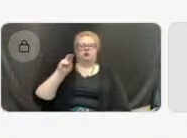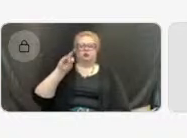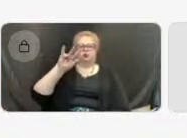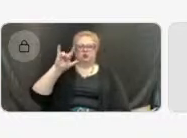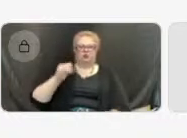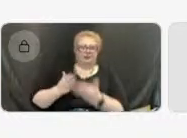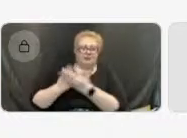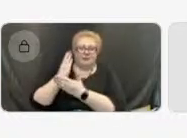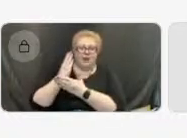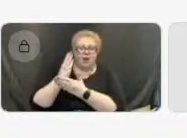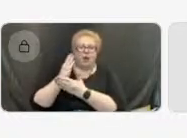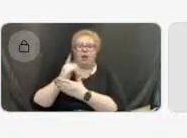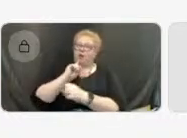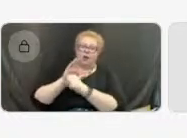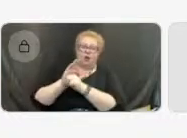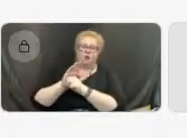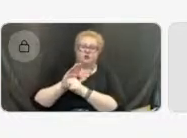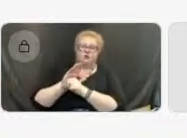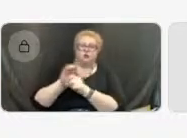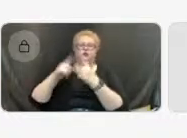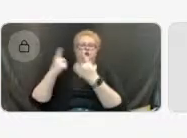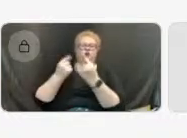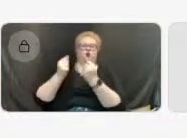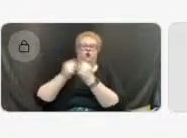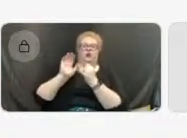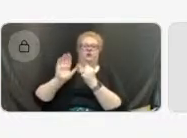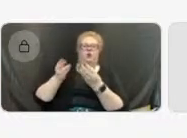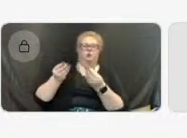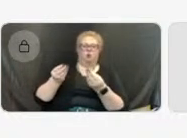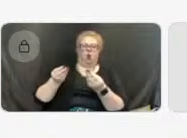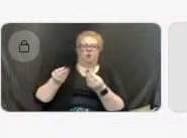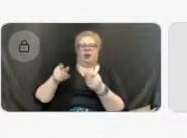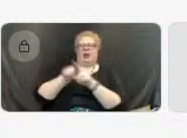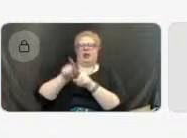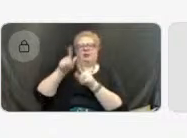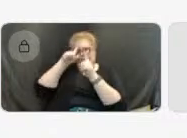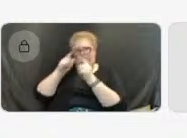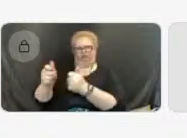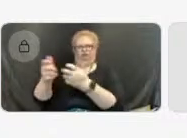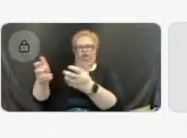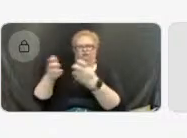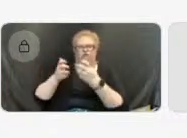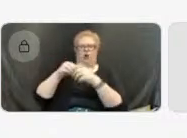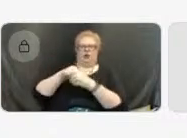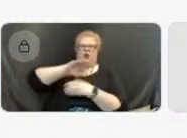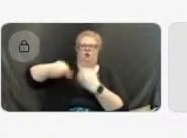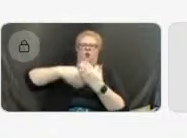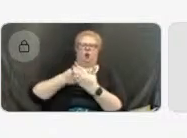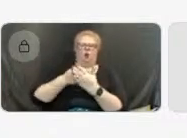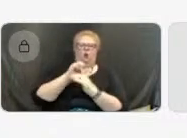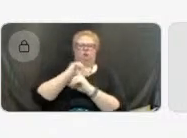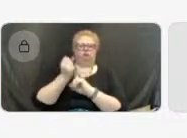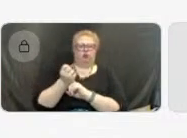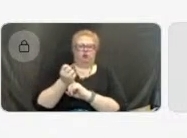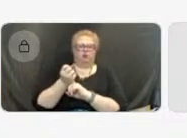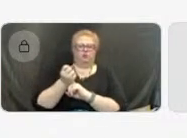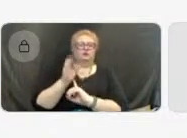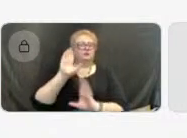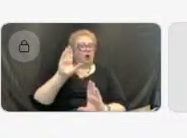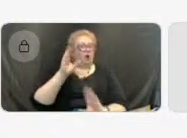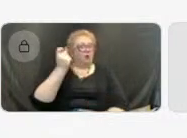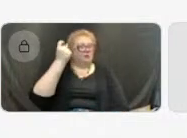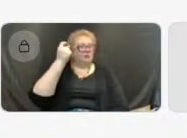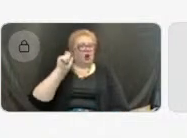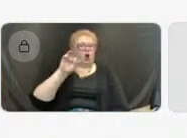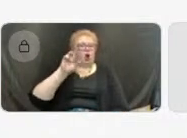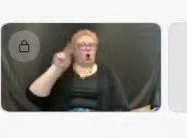such property as he or she wishes in all circumstances." So according to the Arkansas Supreme Court,